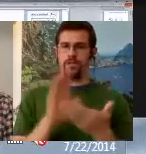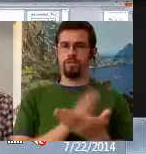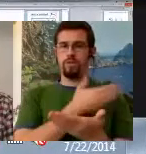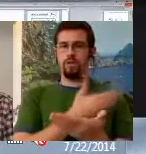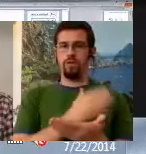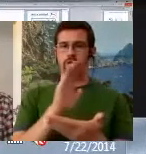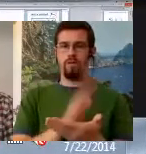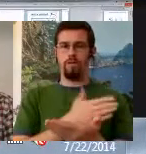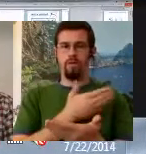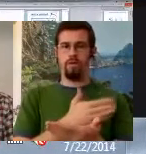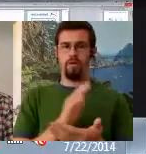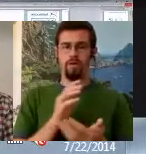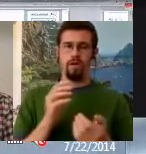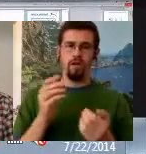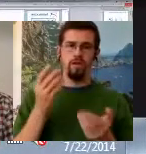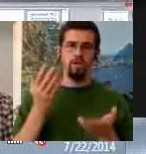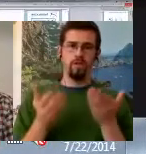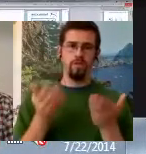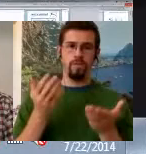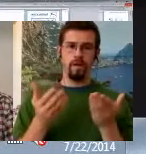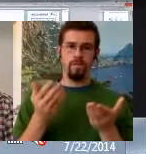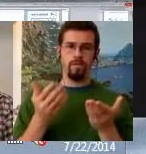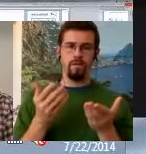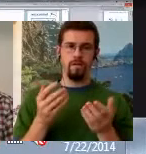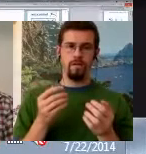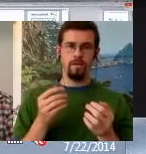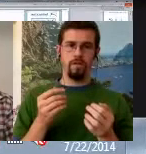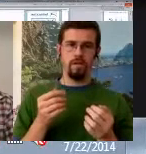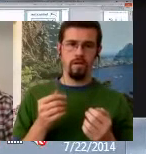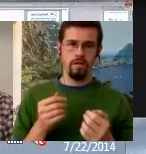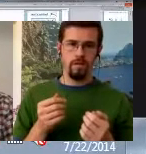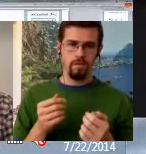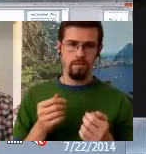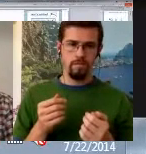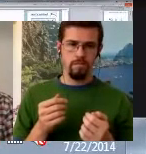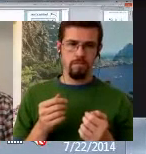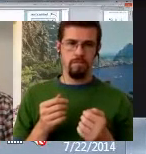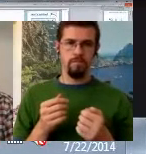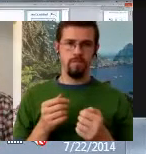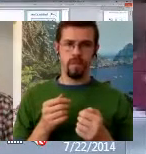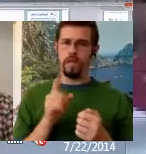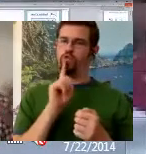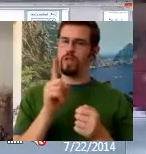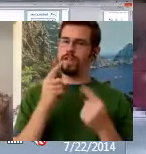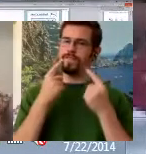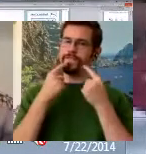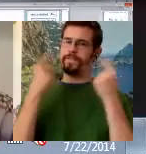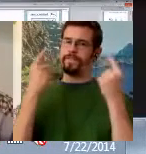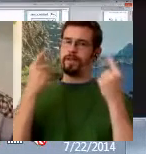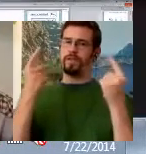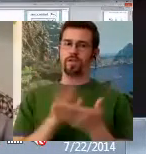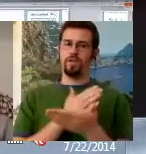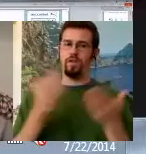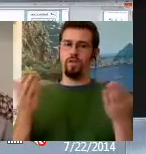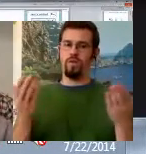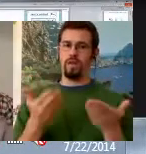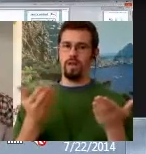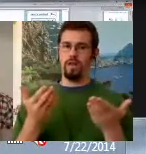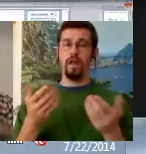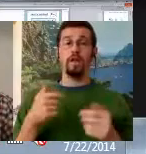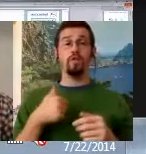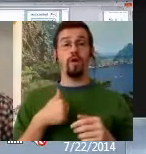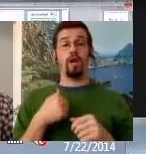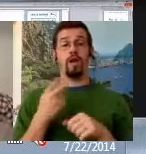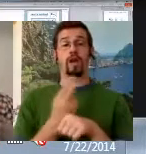so maybe you know it. So it's for Lara Fabian. It's Je t'aime. It's very famous. And so I made it with sign